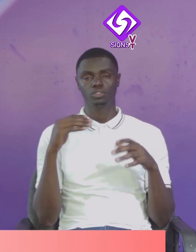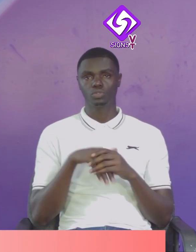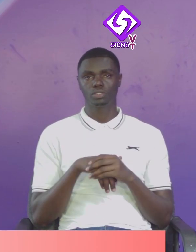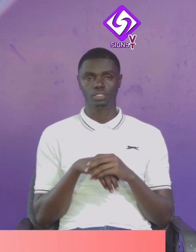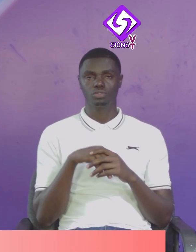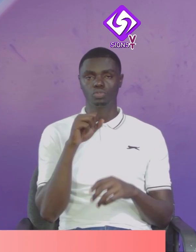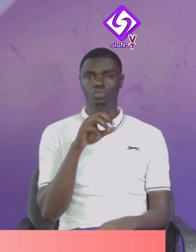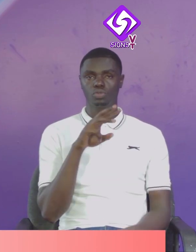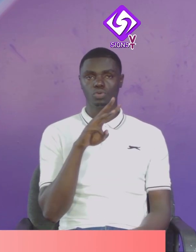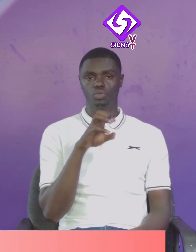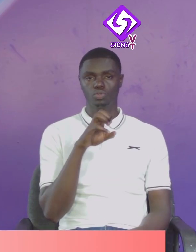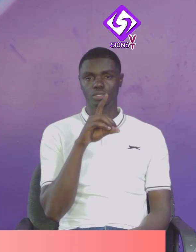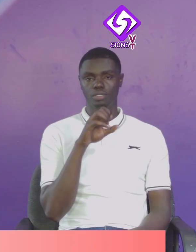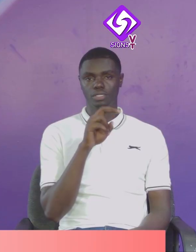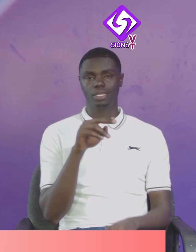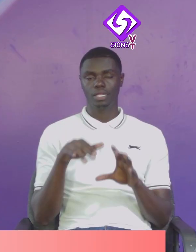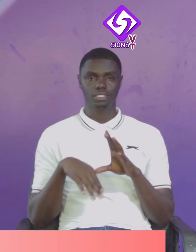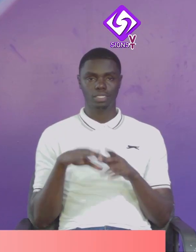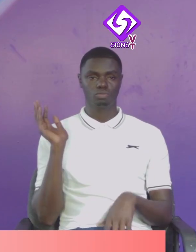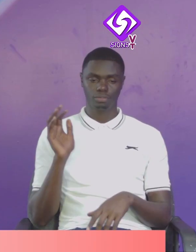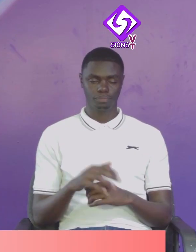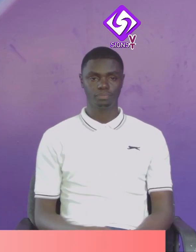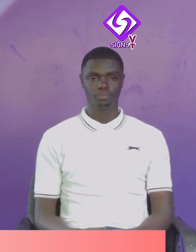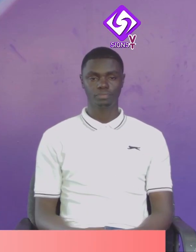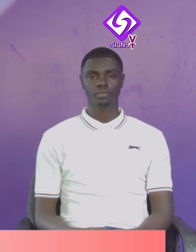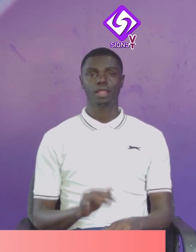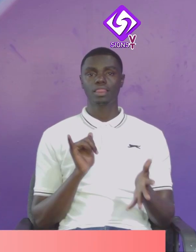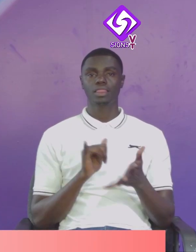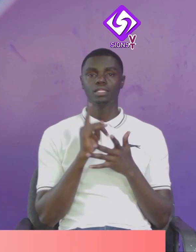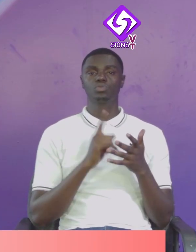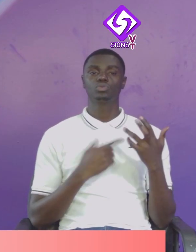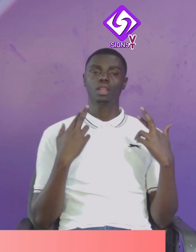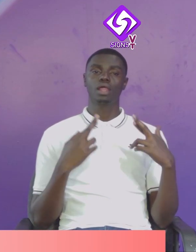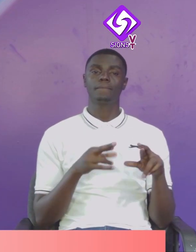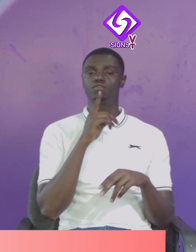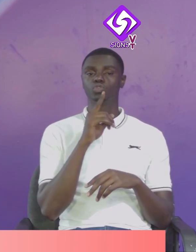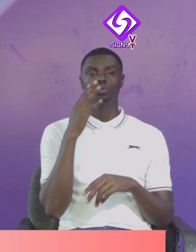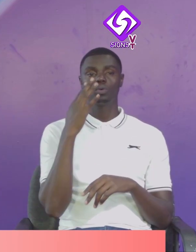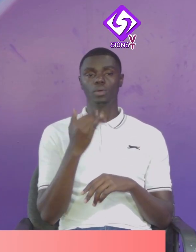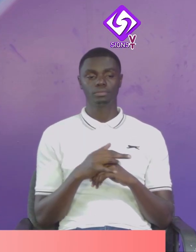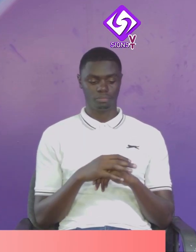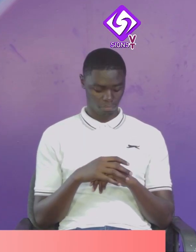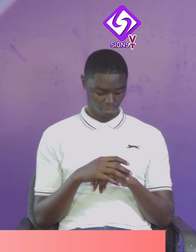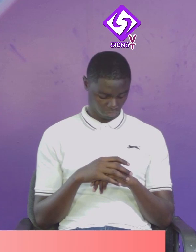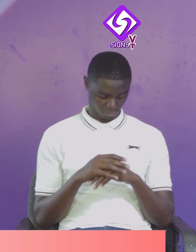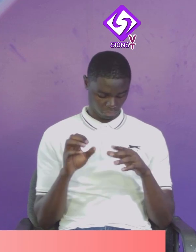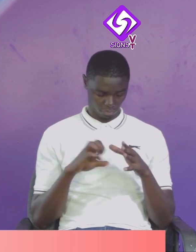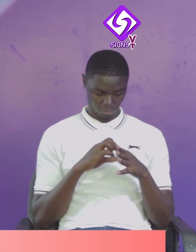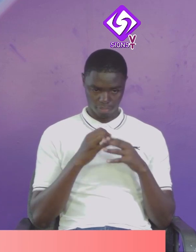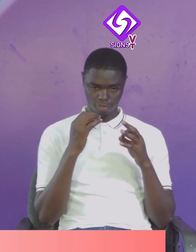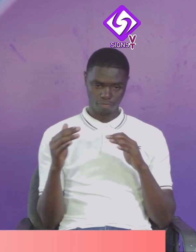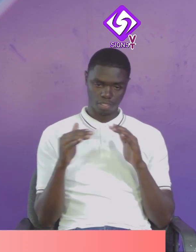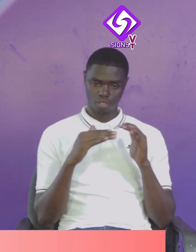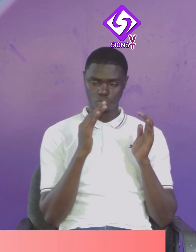Right. Sweden is out. That is, and that is what will happen for sure, because even if they draw with